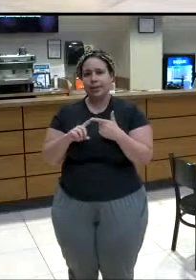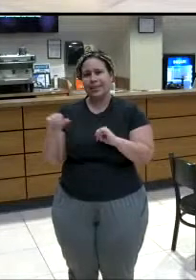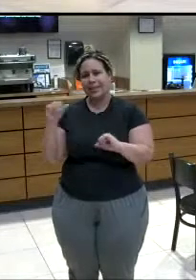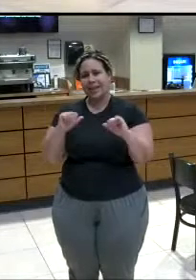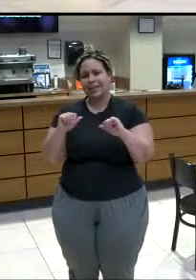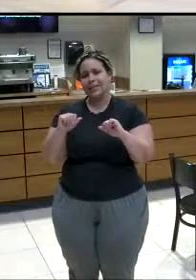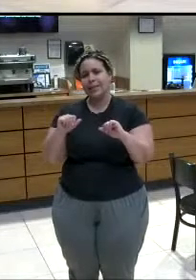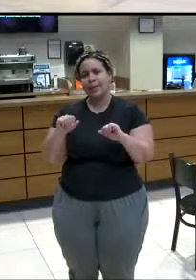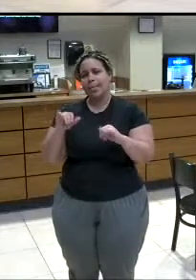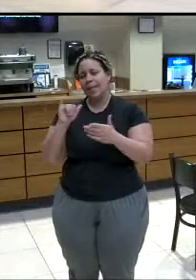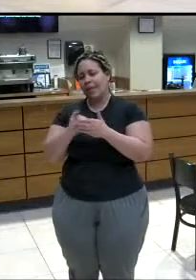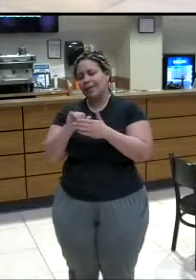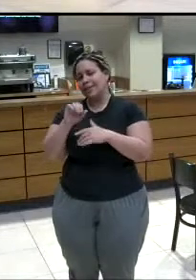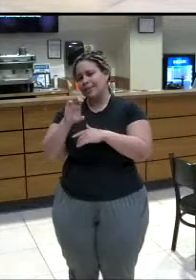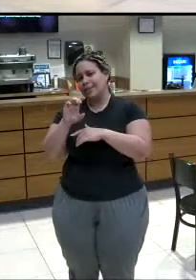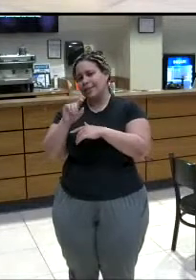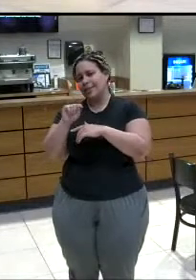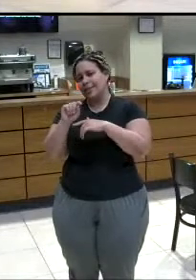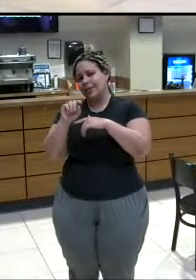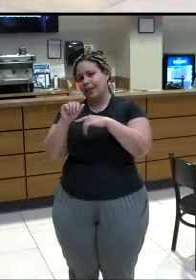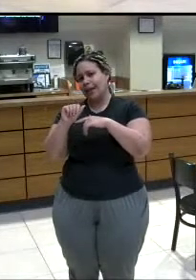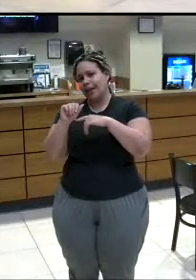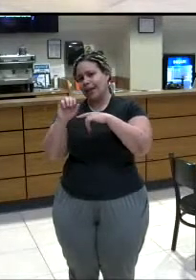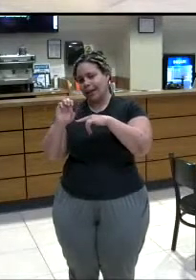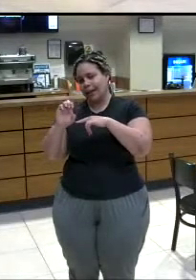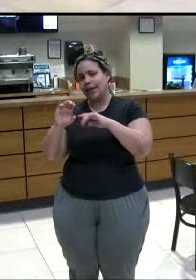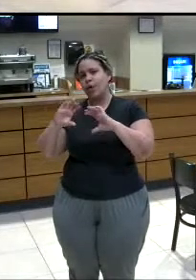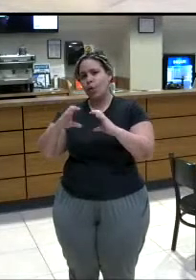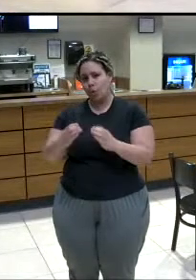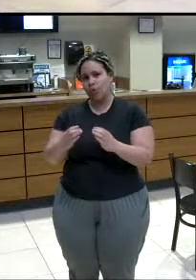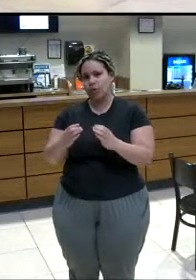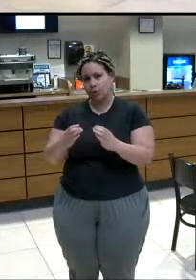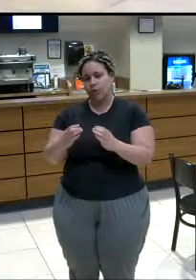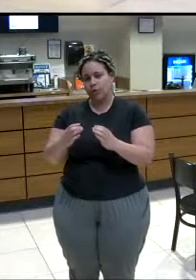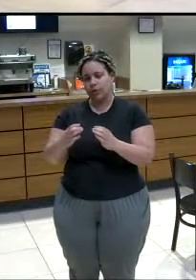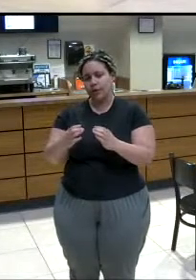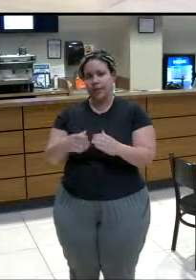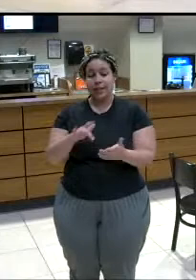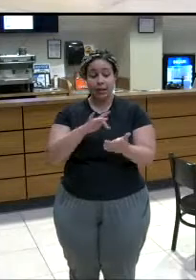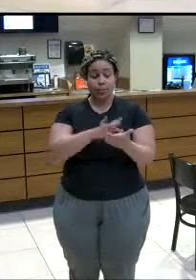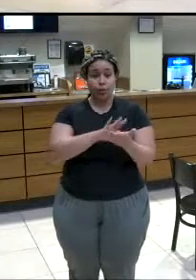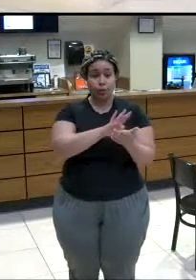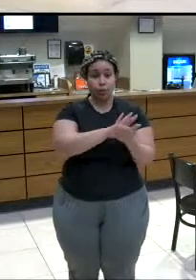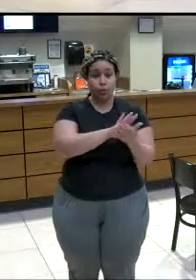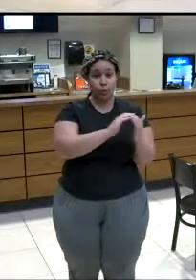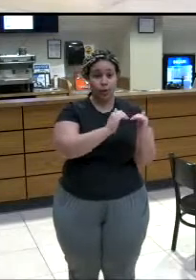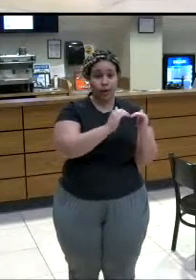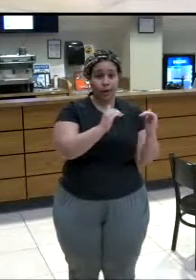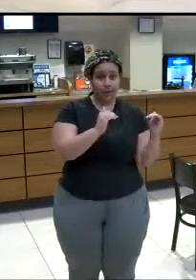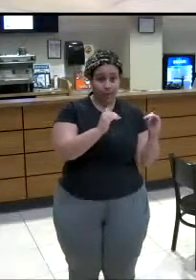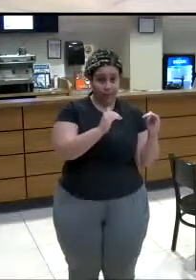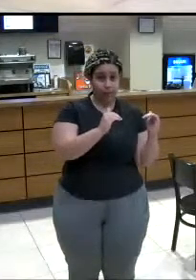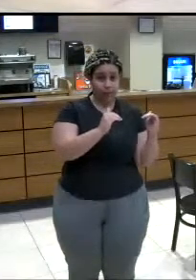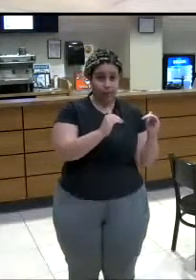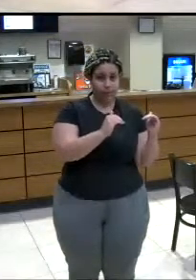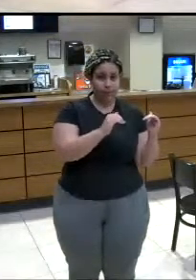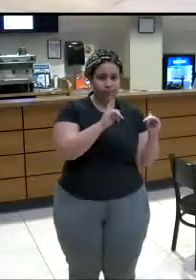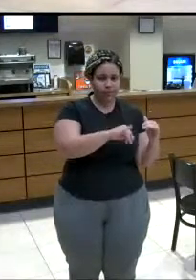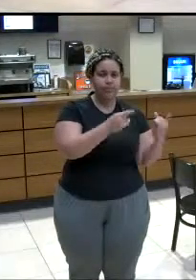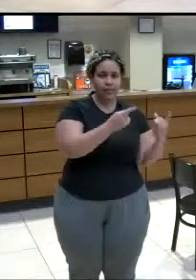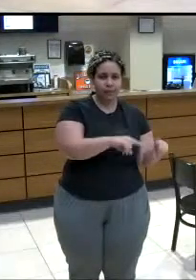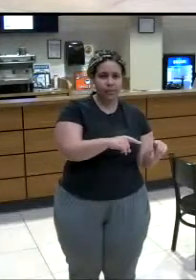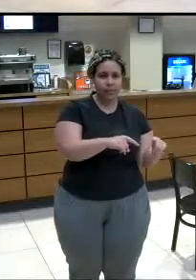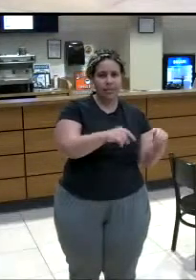CTAE course at the middle school level. So then when they get to the high school level, they have